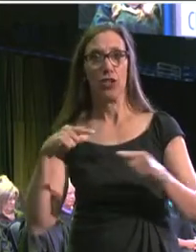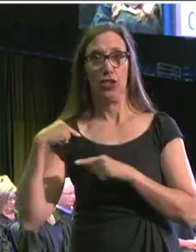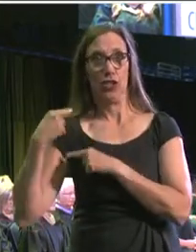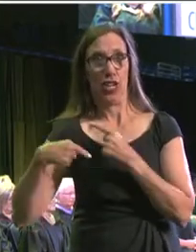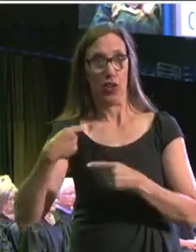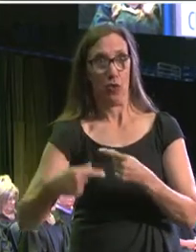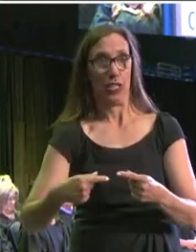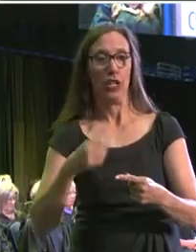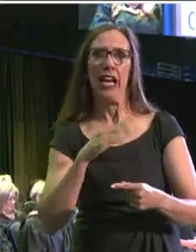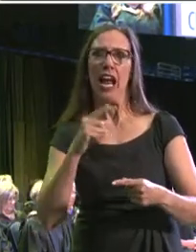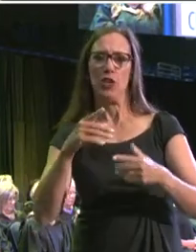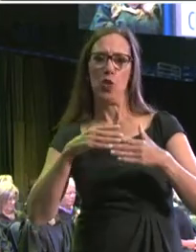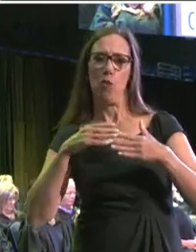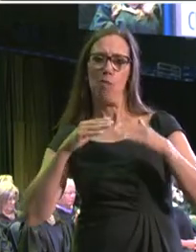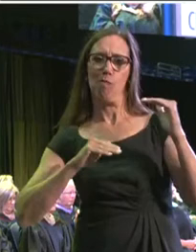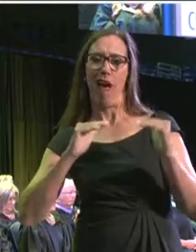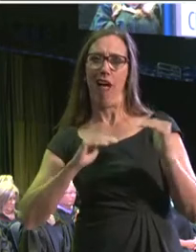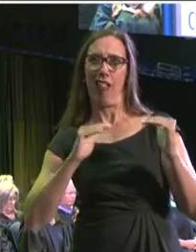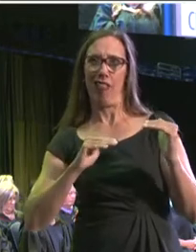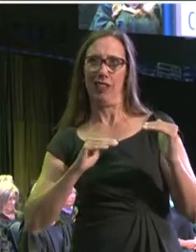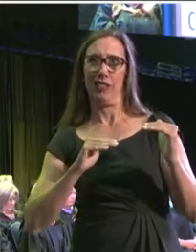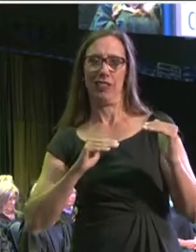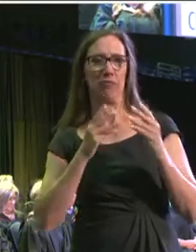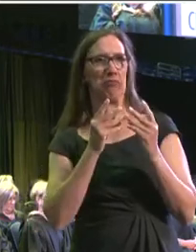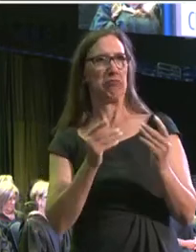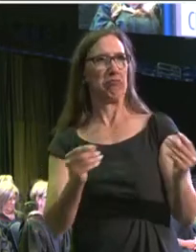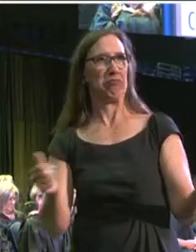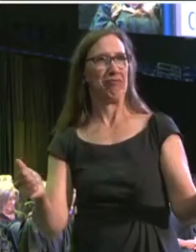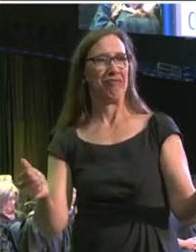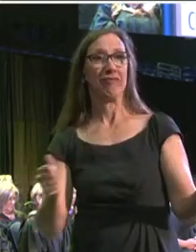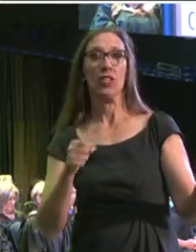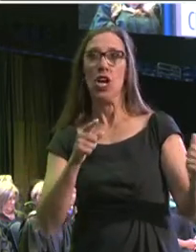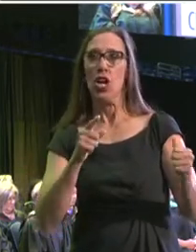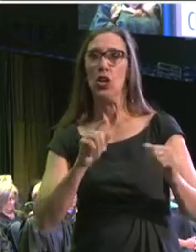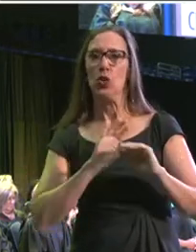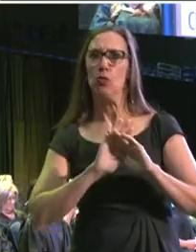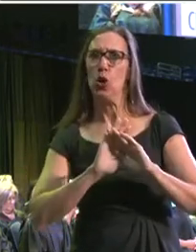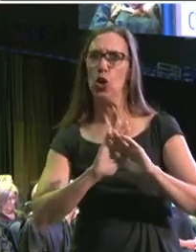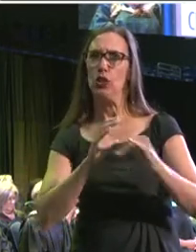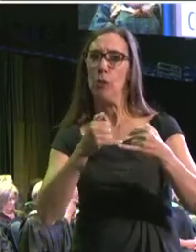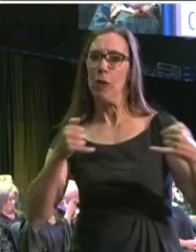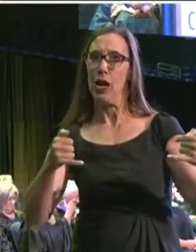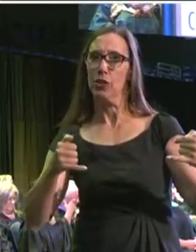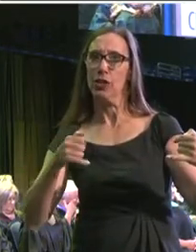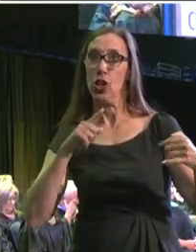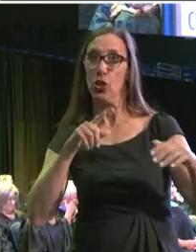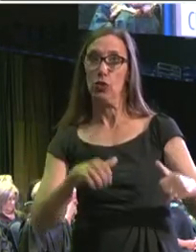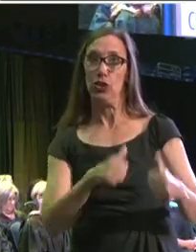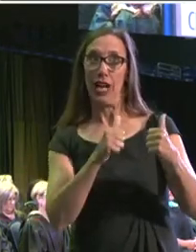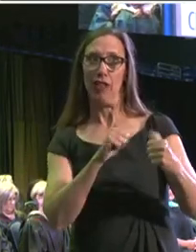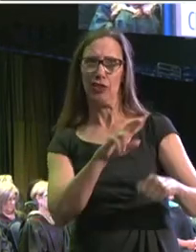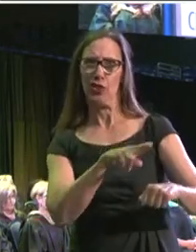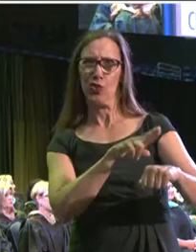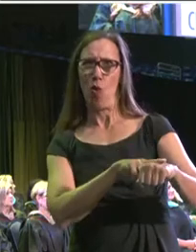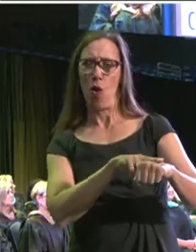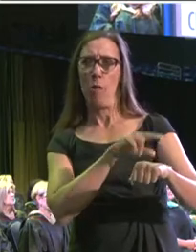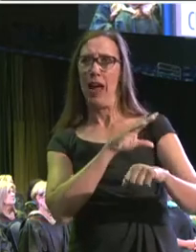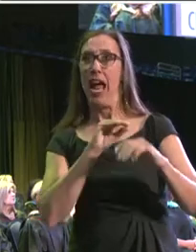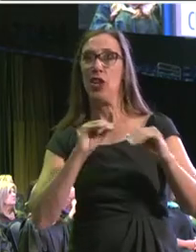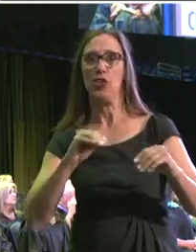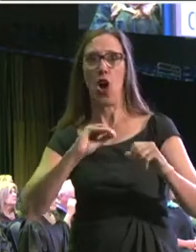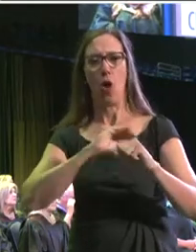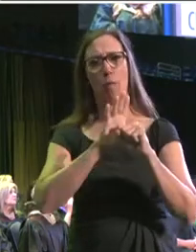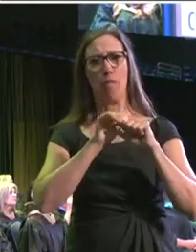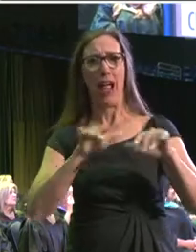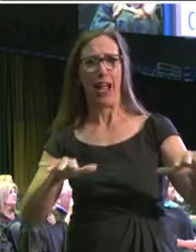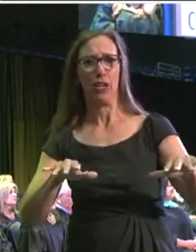generation, and you balance those divides seamlessly. You push boundaries, you challenge norms, and no pandemic